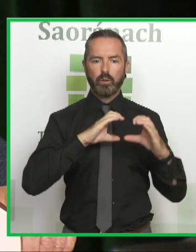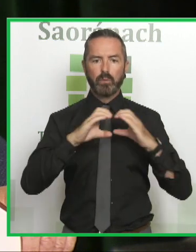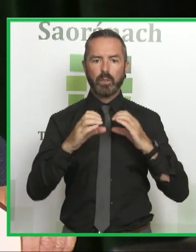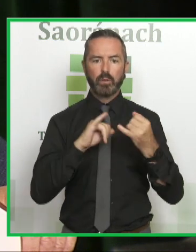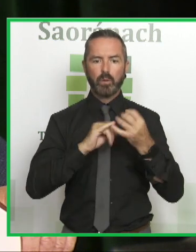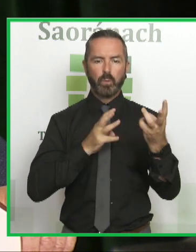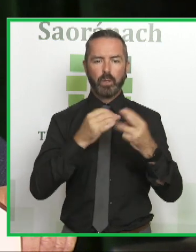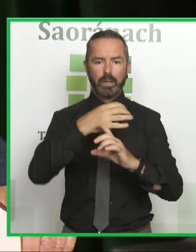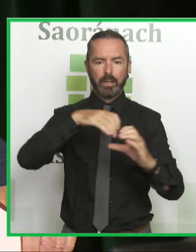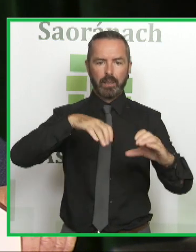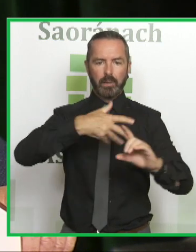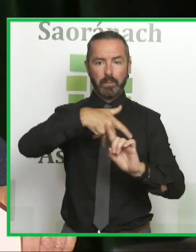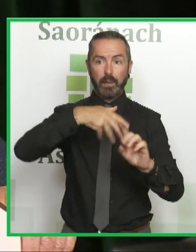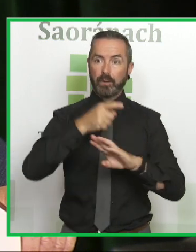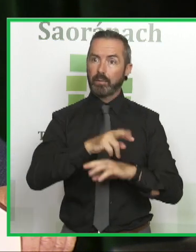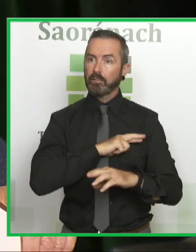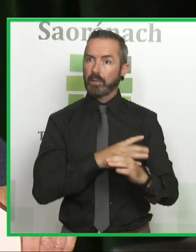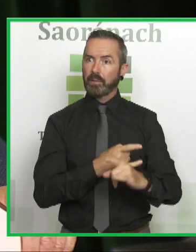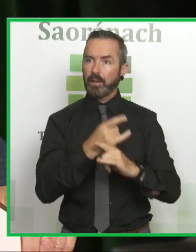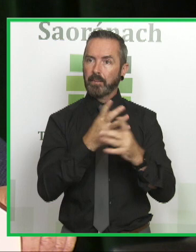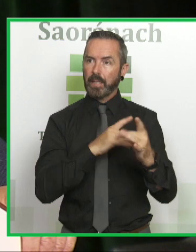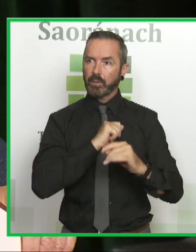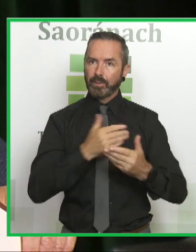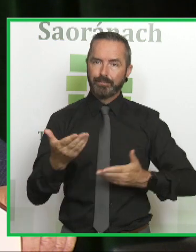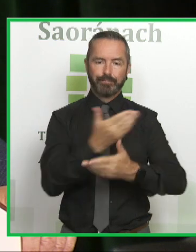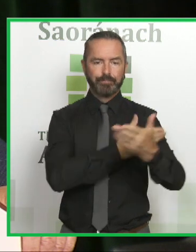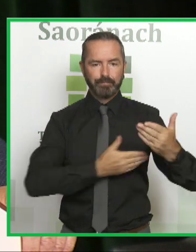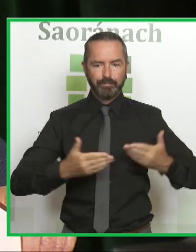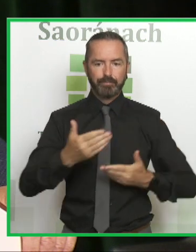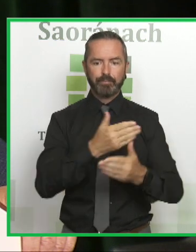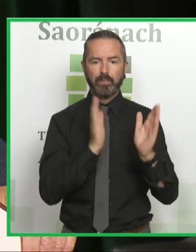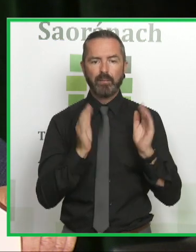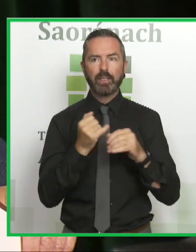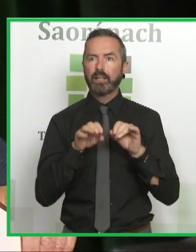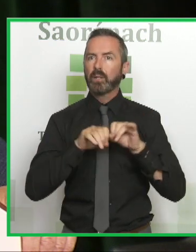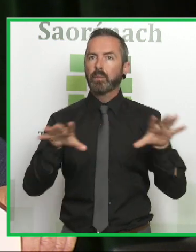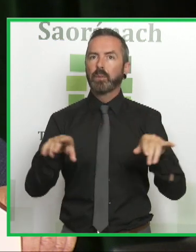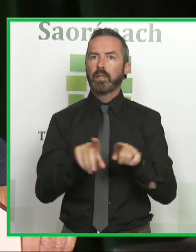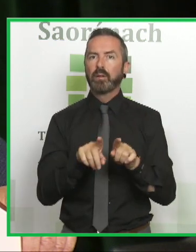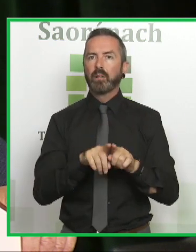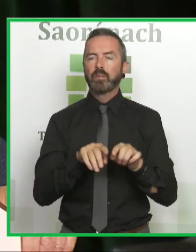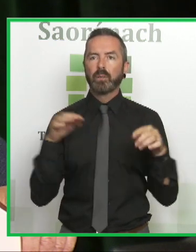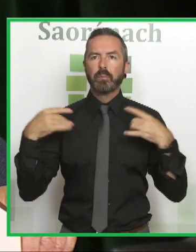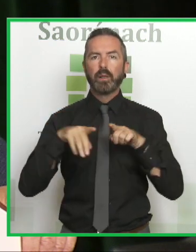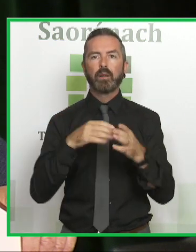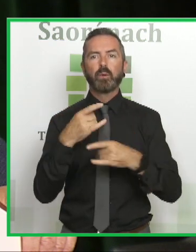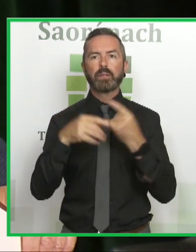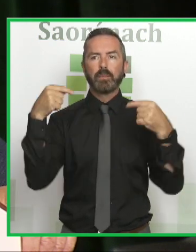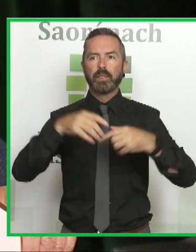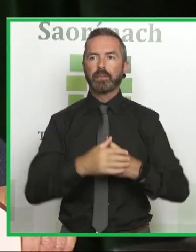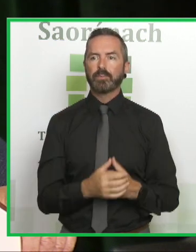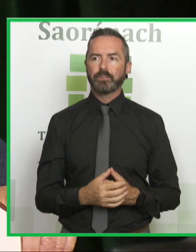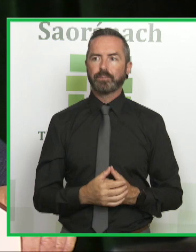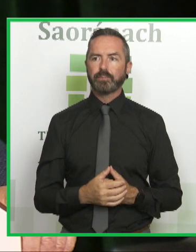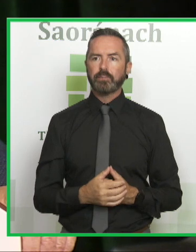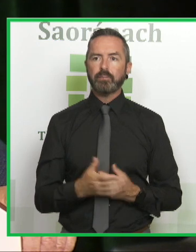background here, but help ensure we get this debate and dialogue out in the public domain as well, in parallel to what's happening in here.